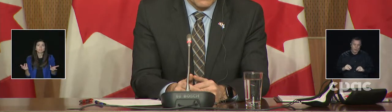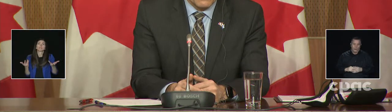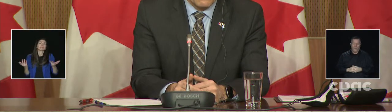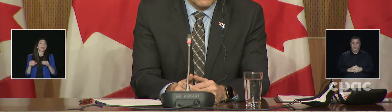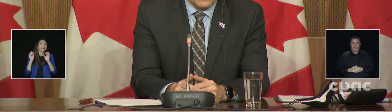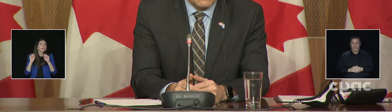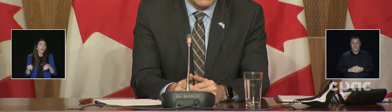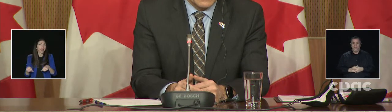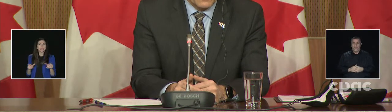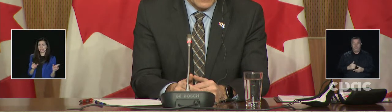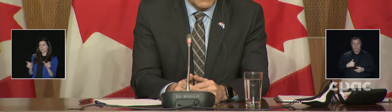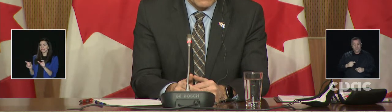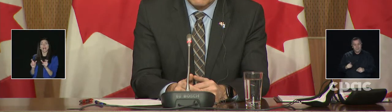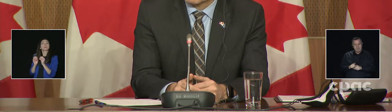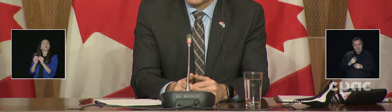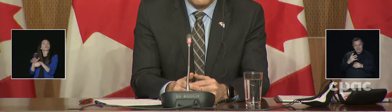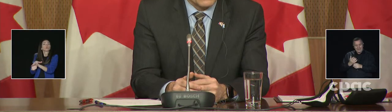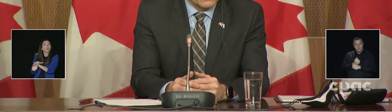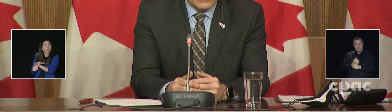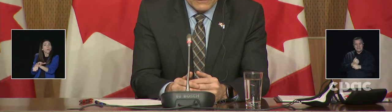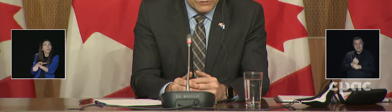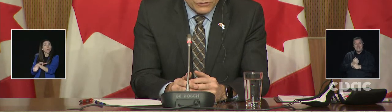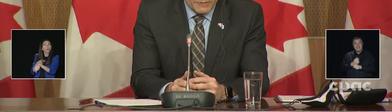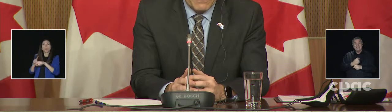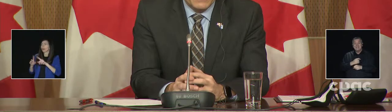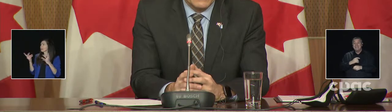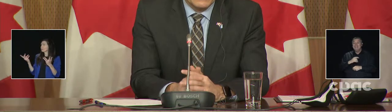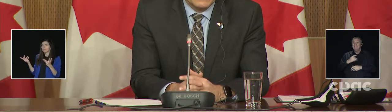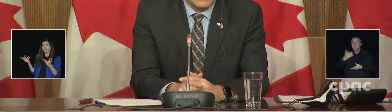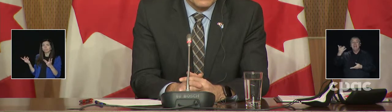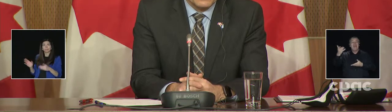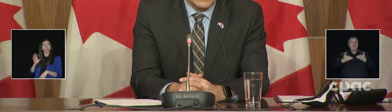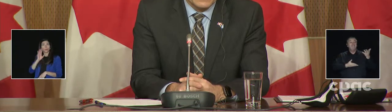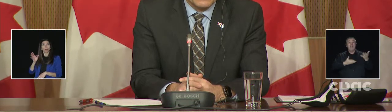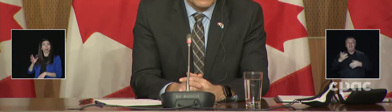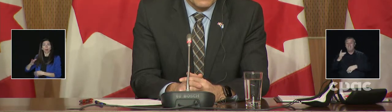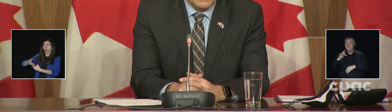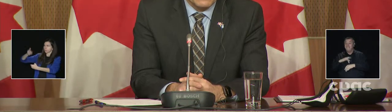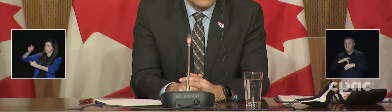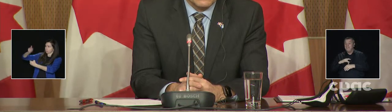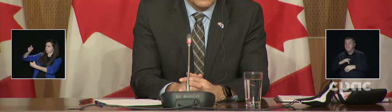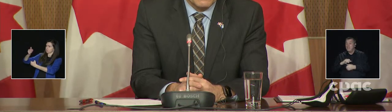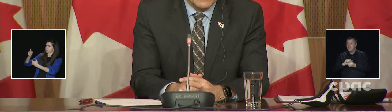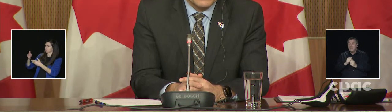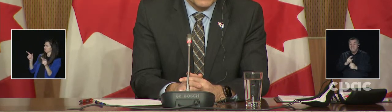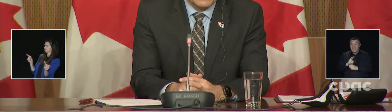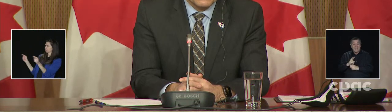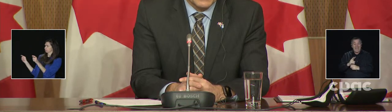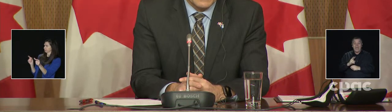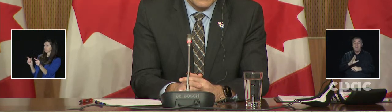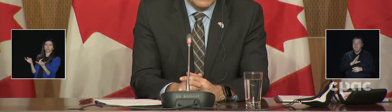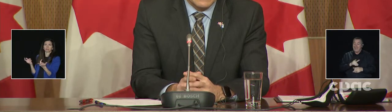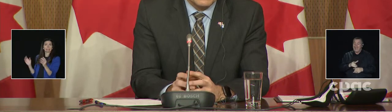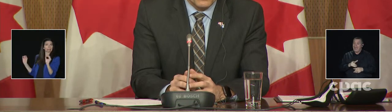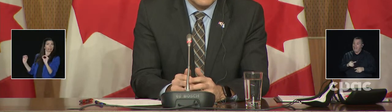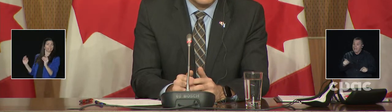importation of the virus and the variant, they are not going to stop the variant and the virus from entering into Canada. And that's why